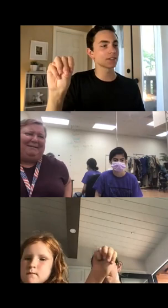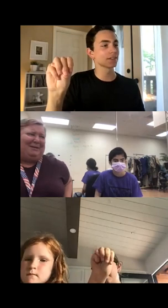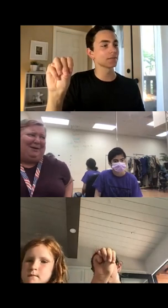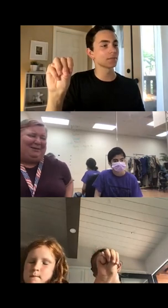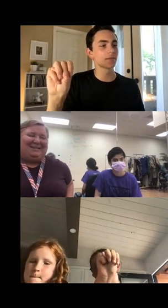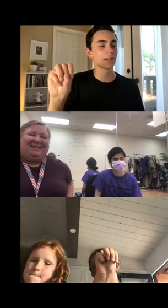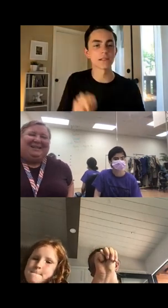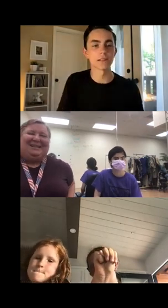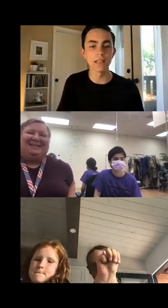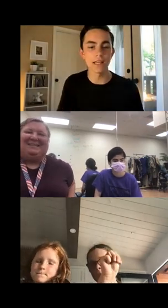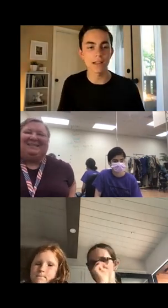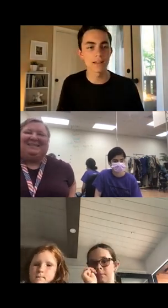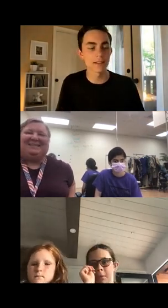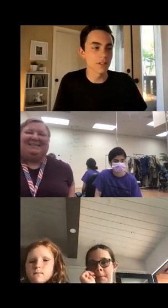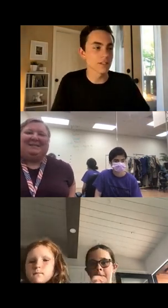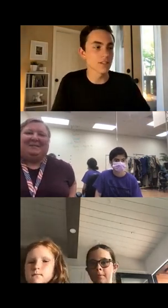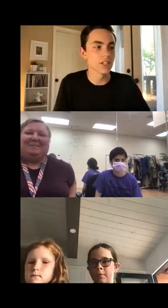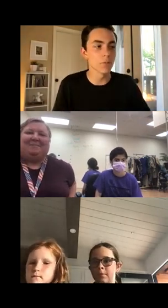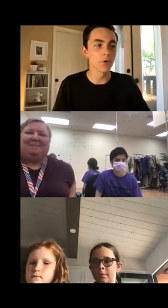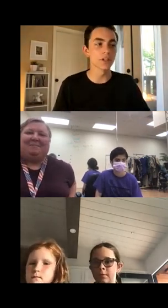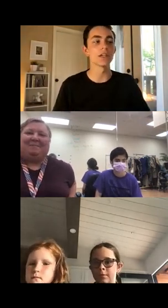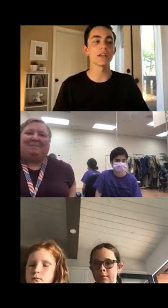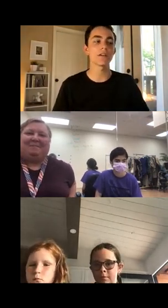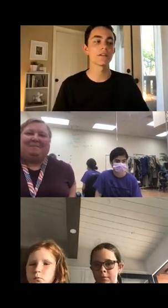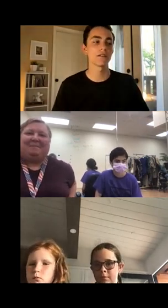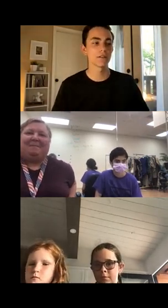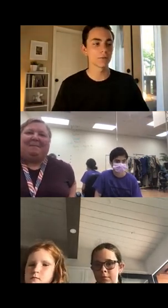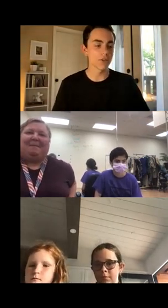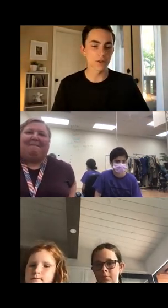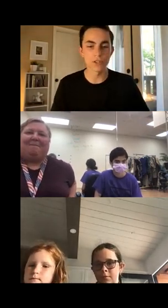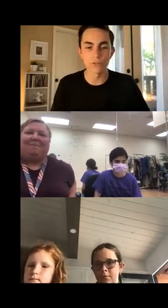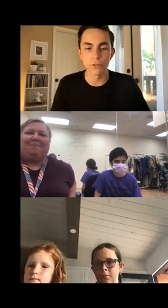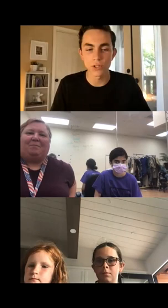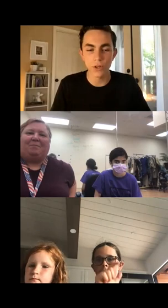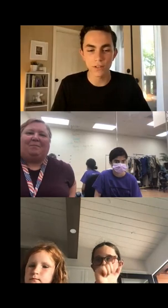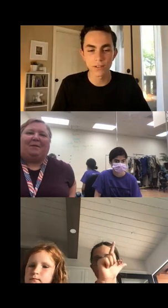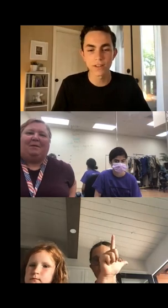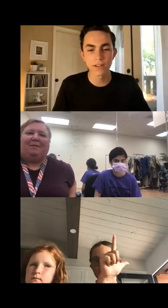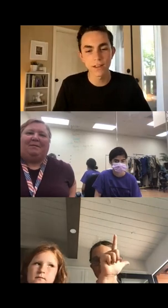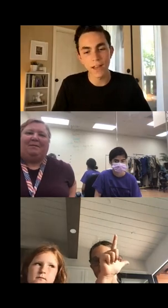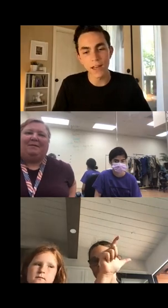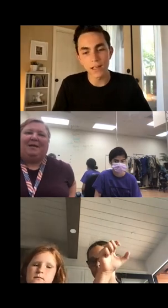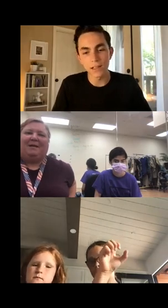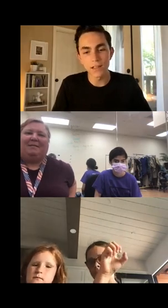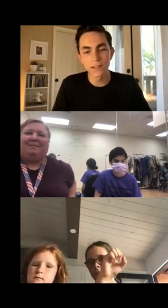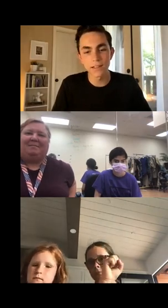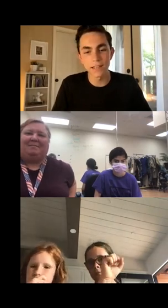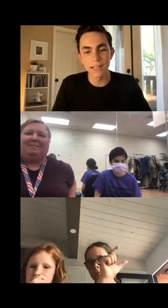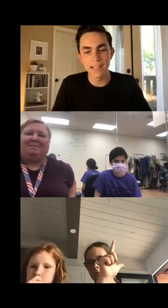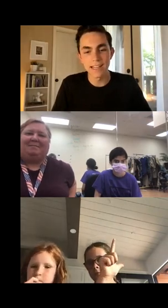Perfect. Lee. Now this has a double E. What do you think we do for this one?